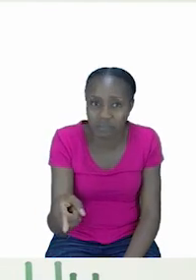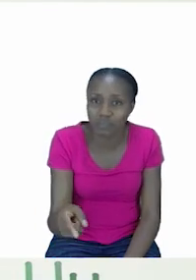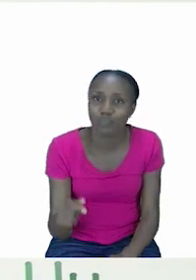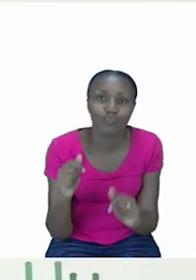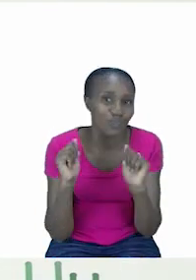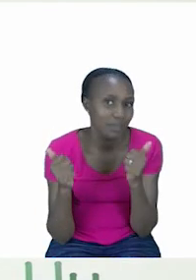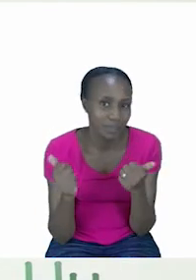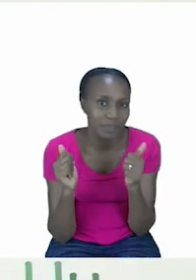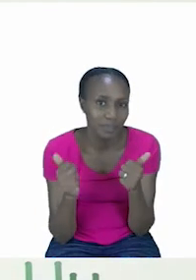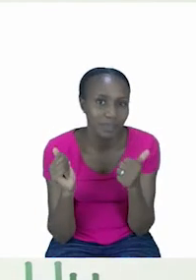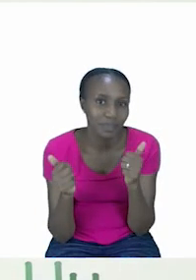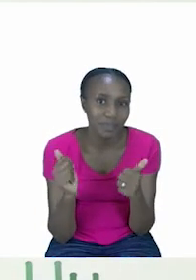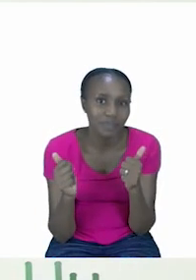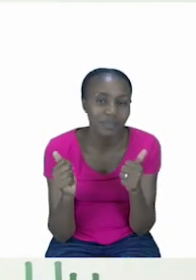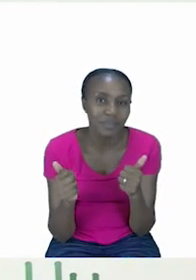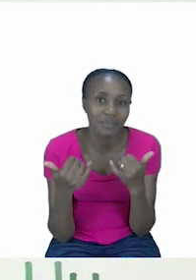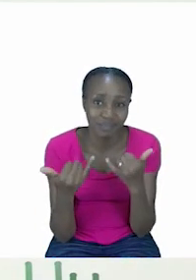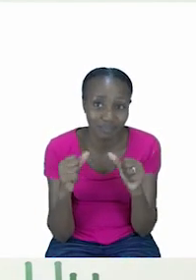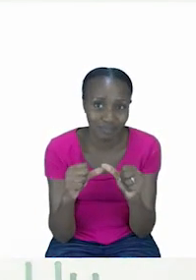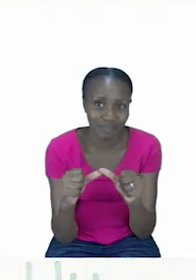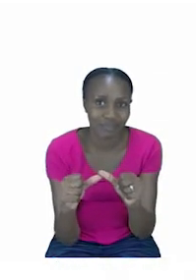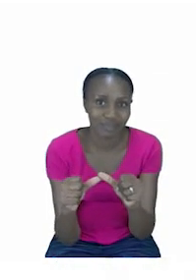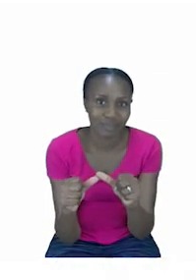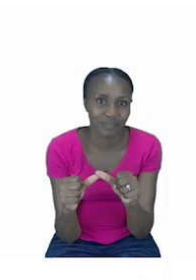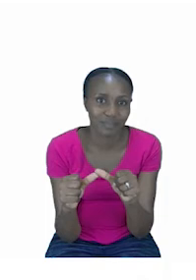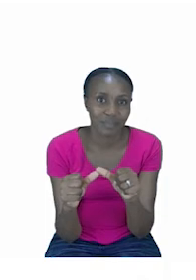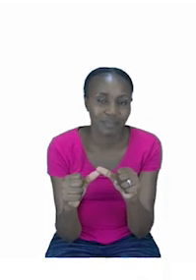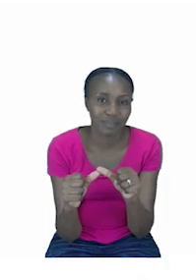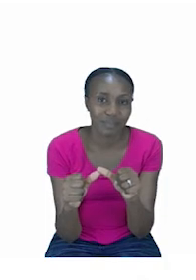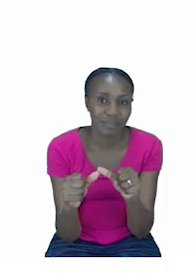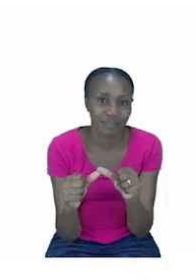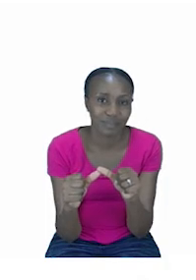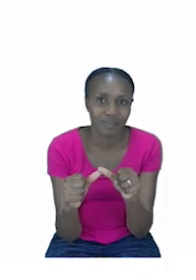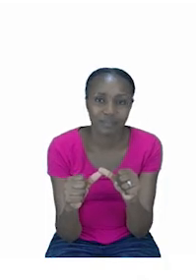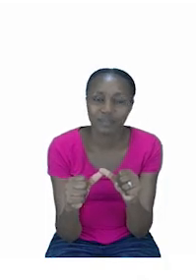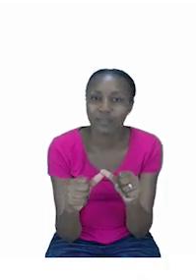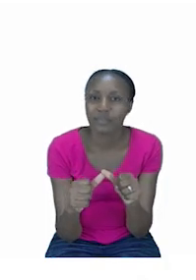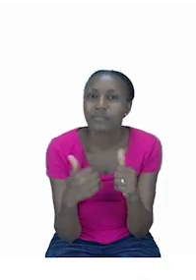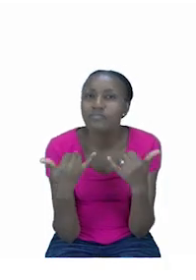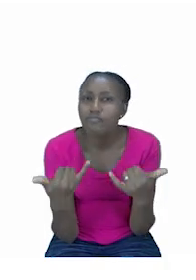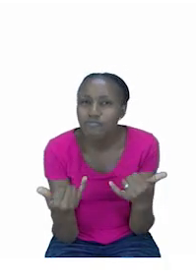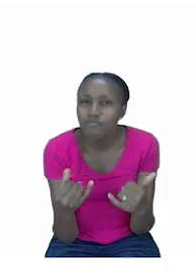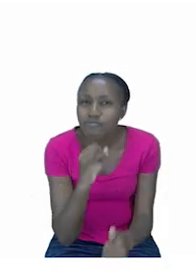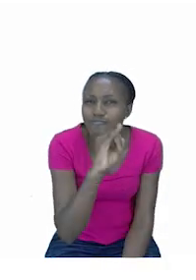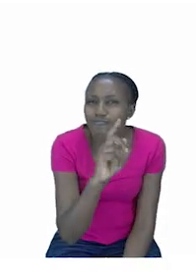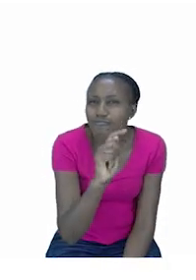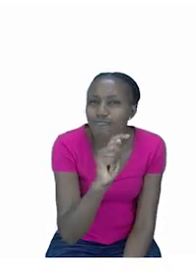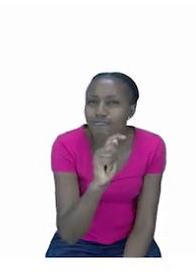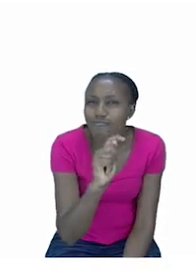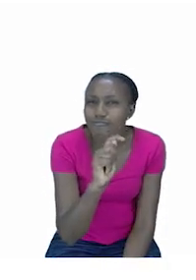Wonderful. Now let's go back to our exercise. If we use the word it,